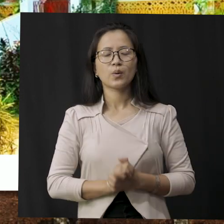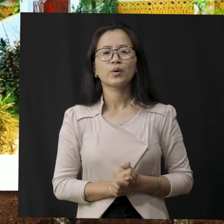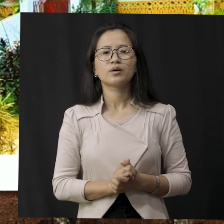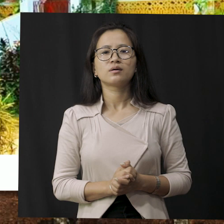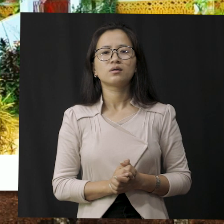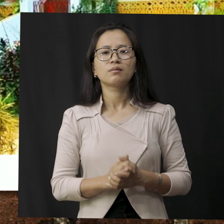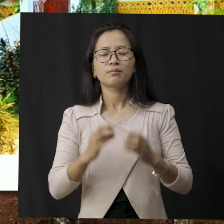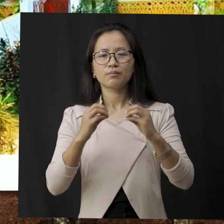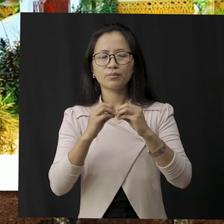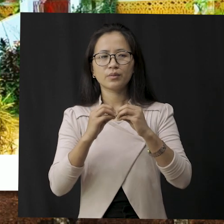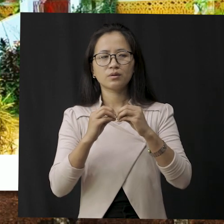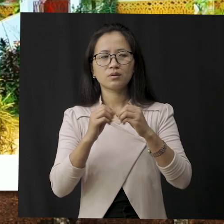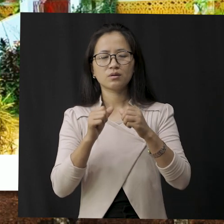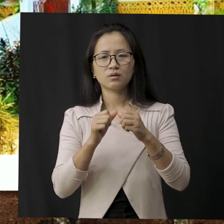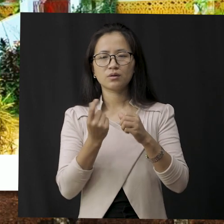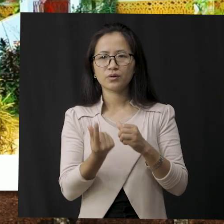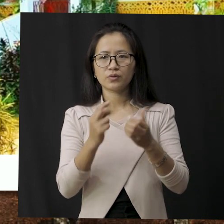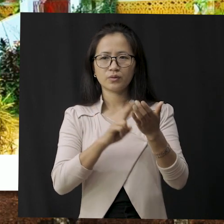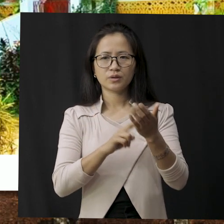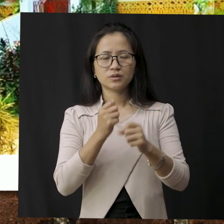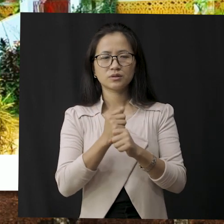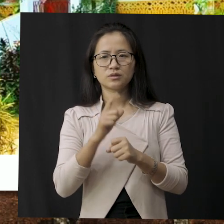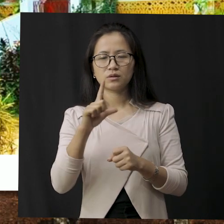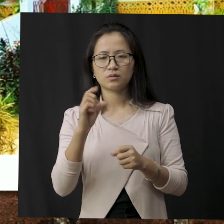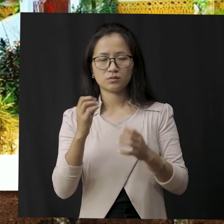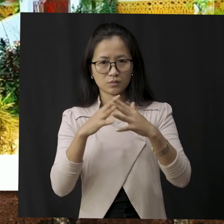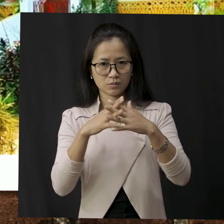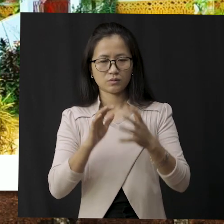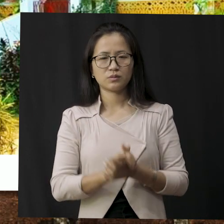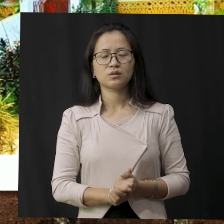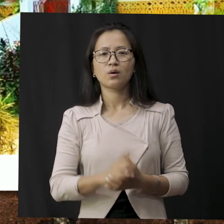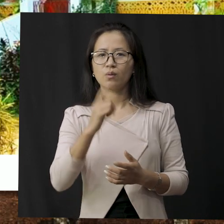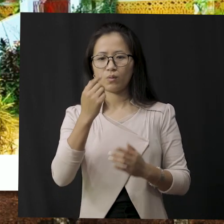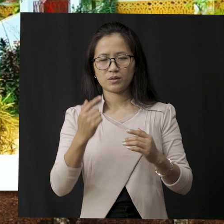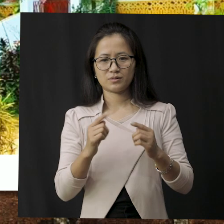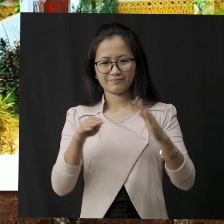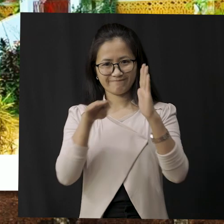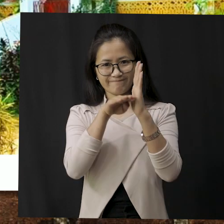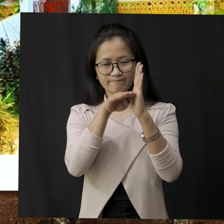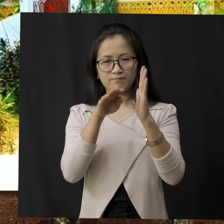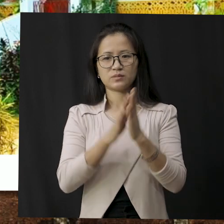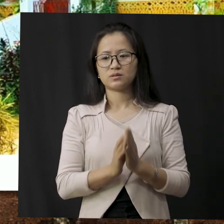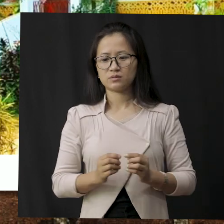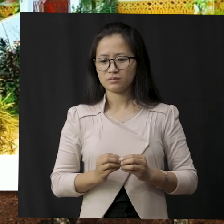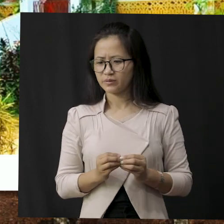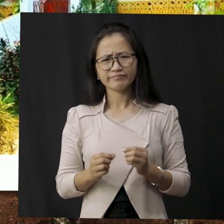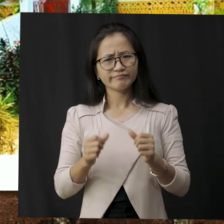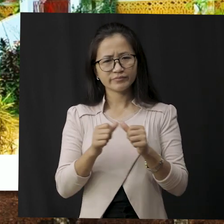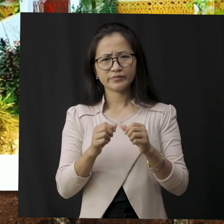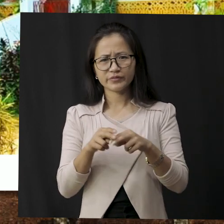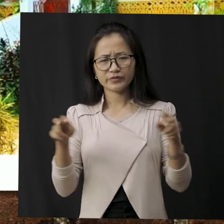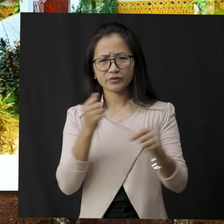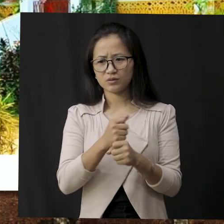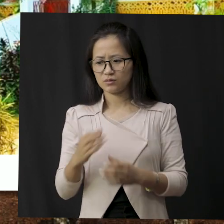call bungalow. Okay? This type of one-storied building with gardens, with lawns at the edge, we